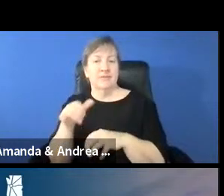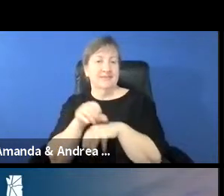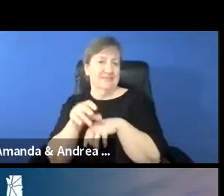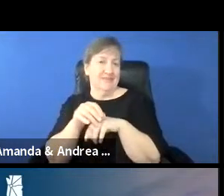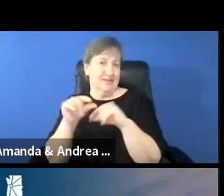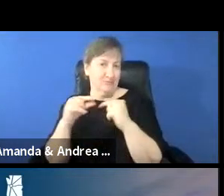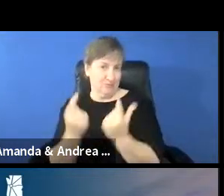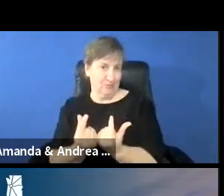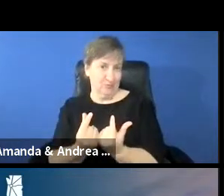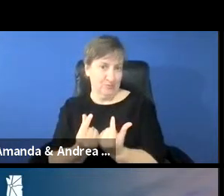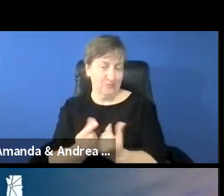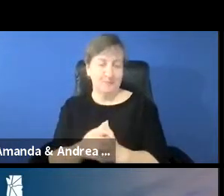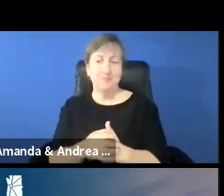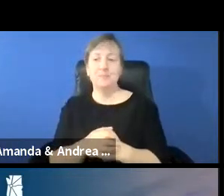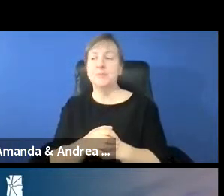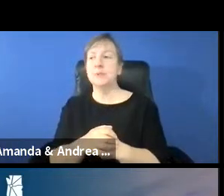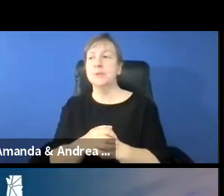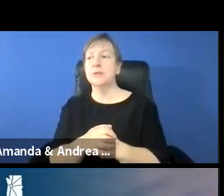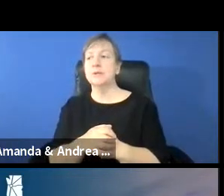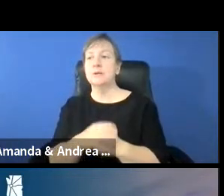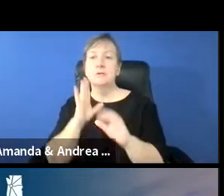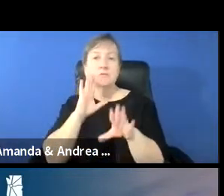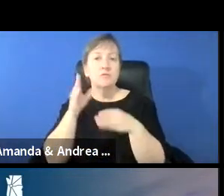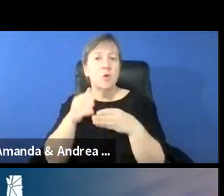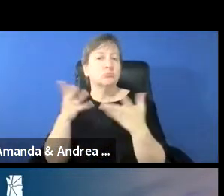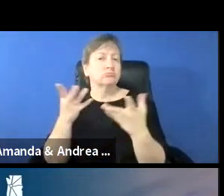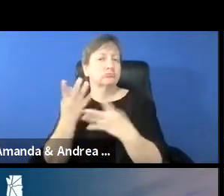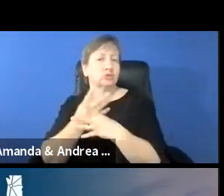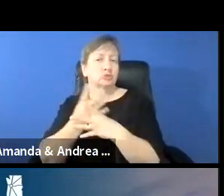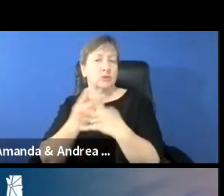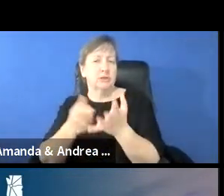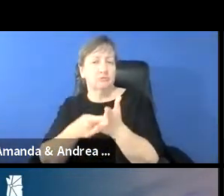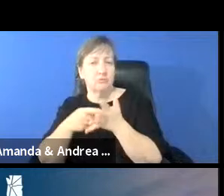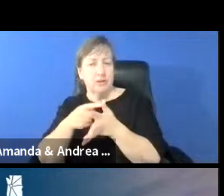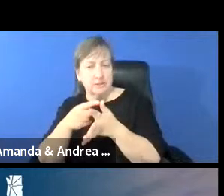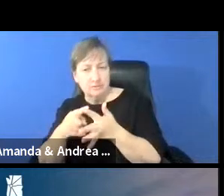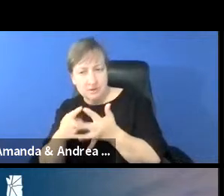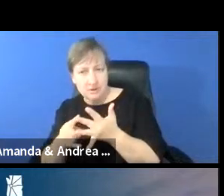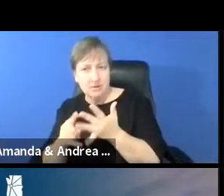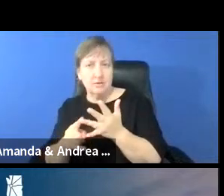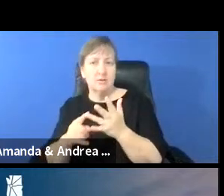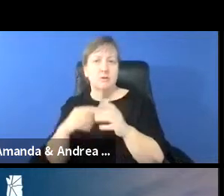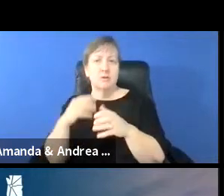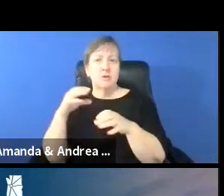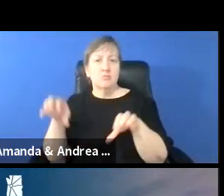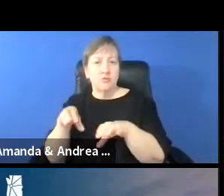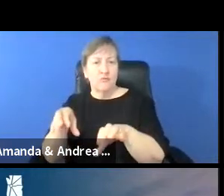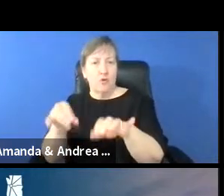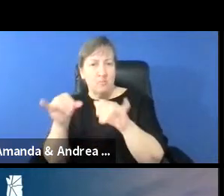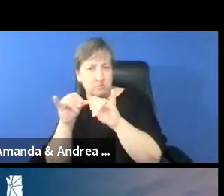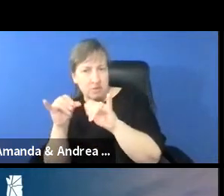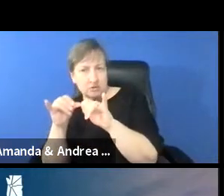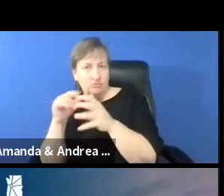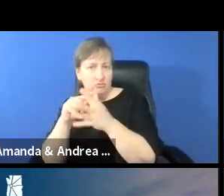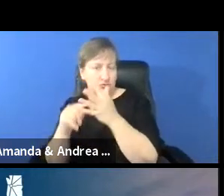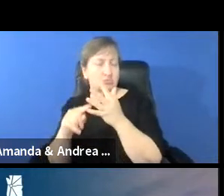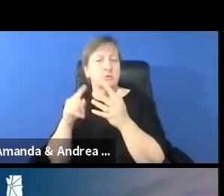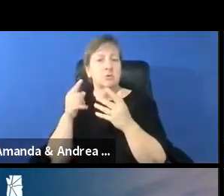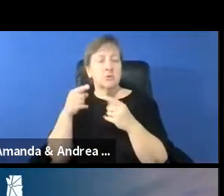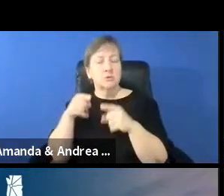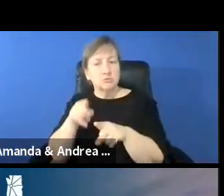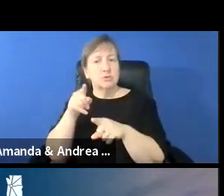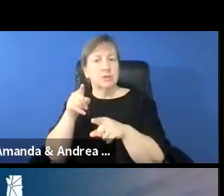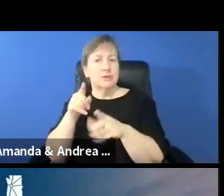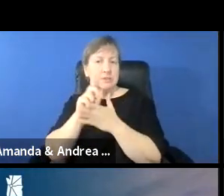group to focus in on screening criteria and performance measures as we're going through this design